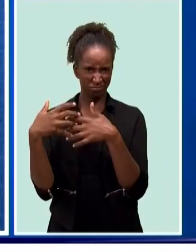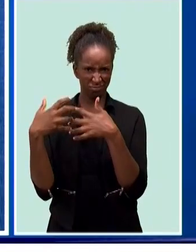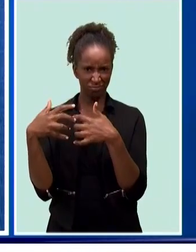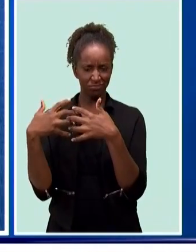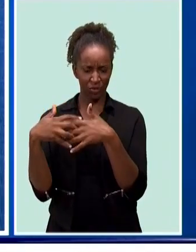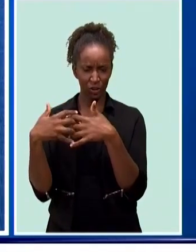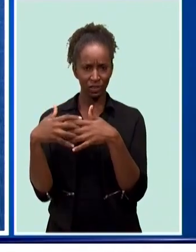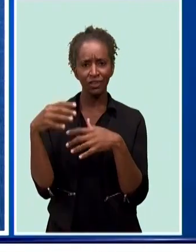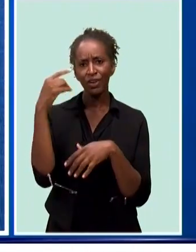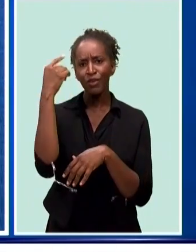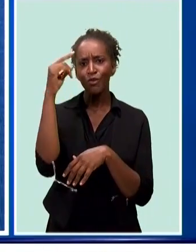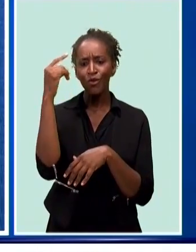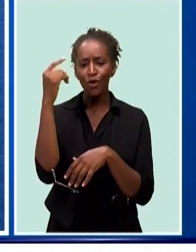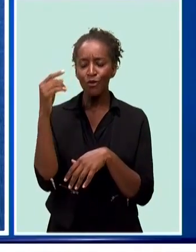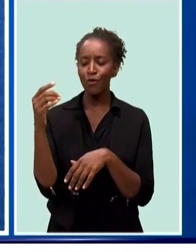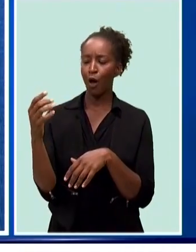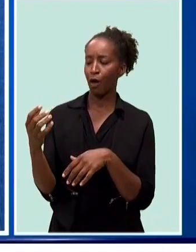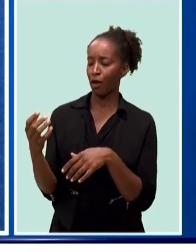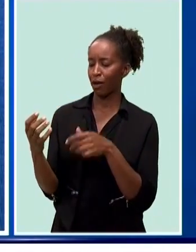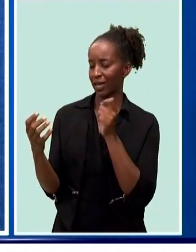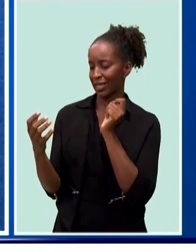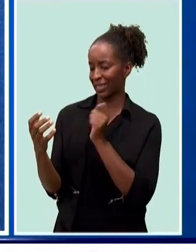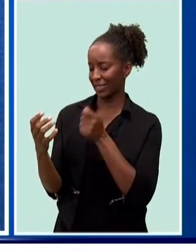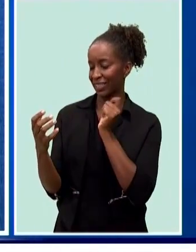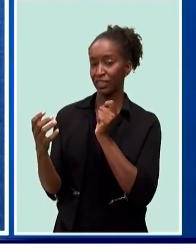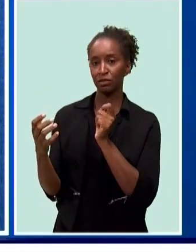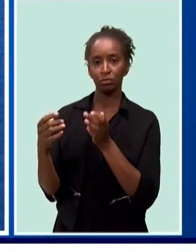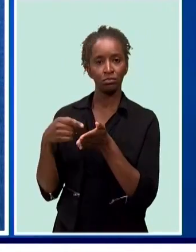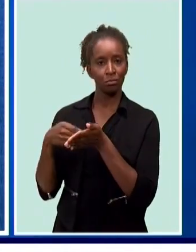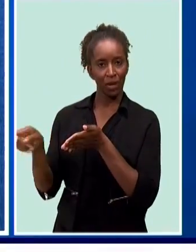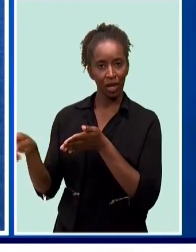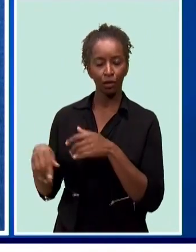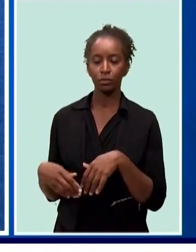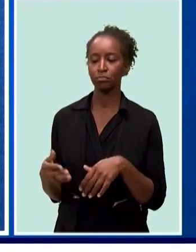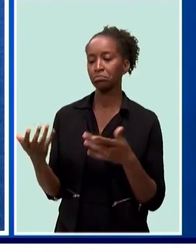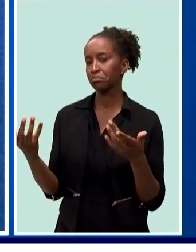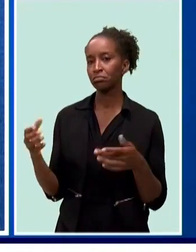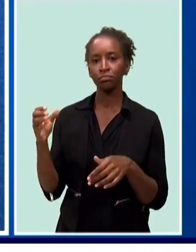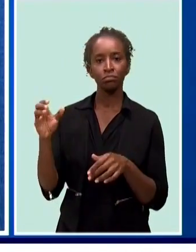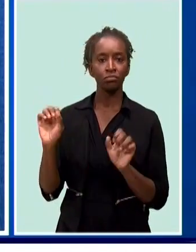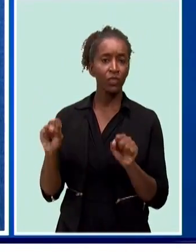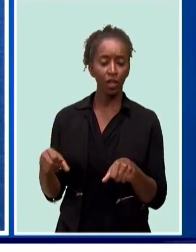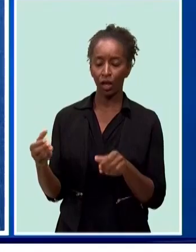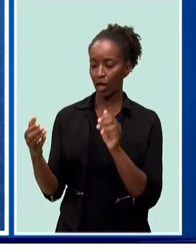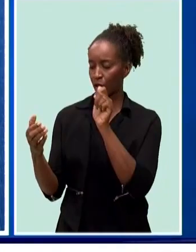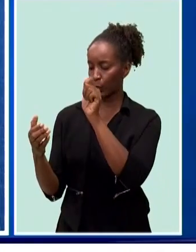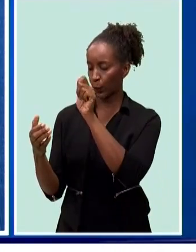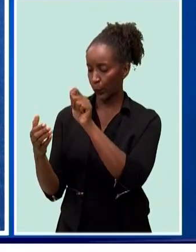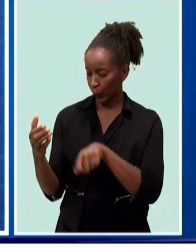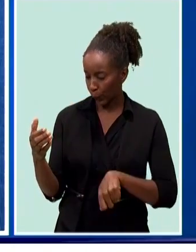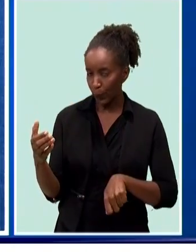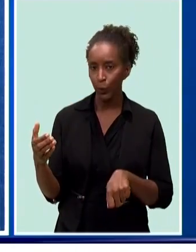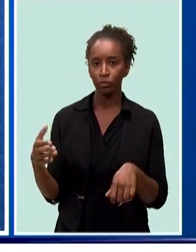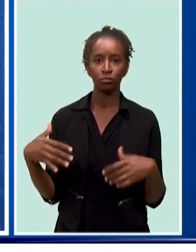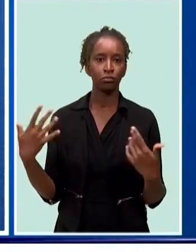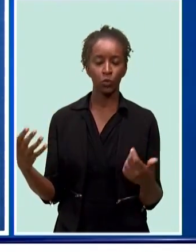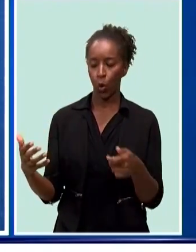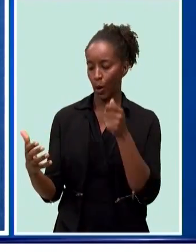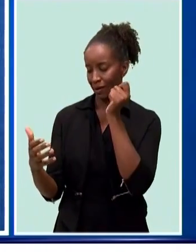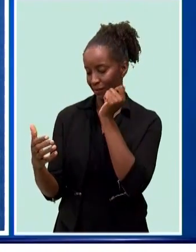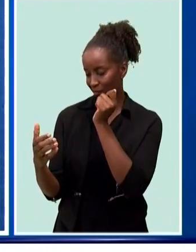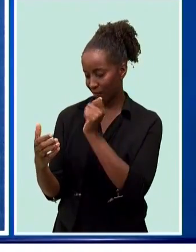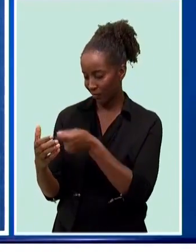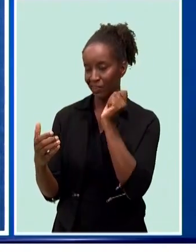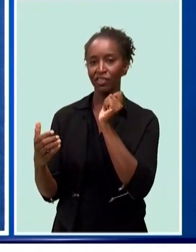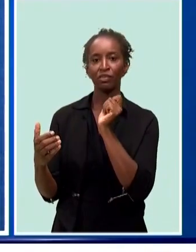electronic transaction. And he swipes or taps, you can tap it, and it registers the transaction.